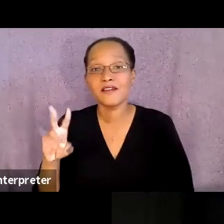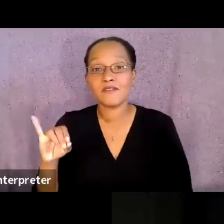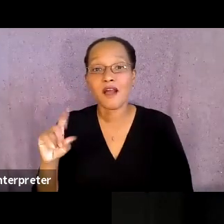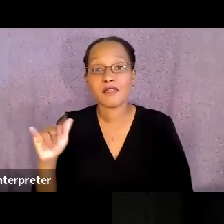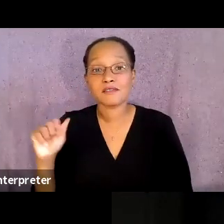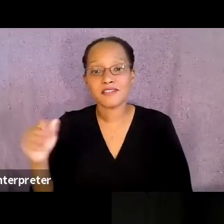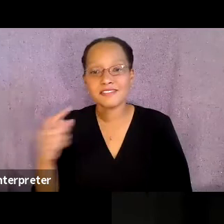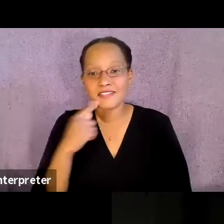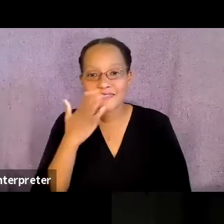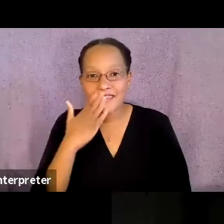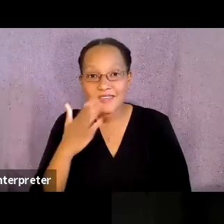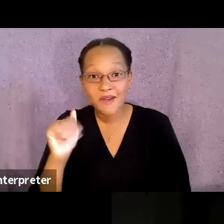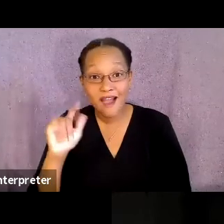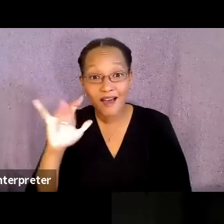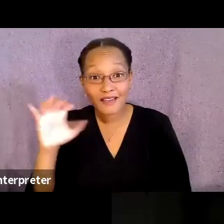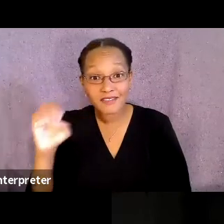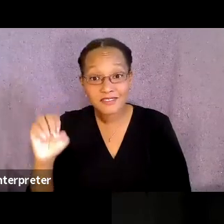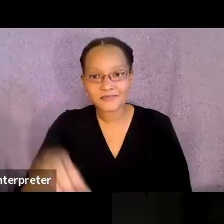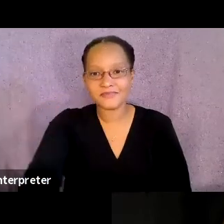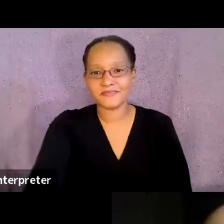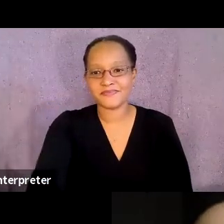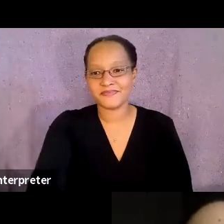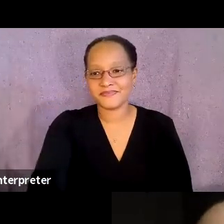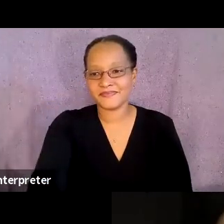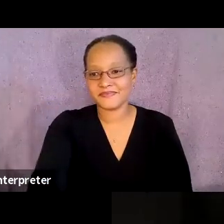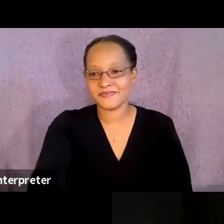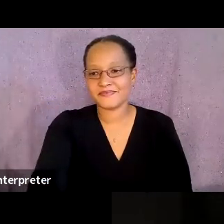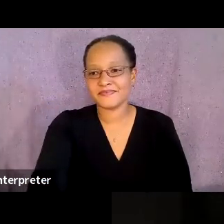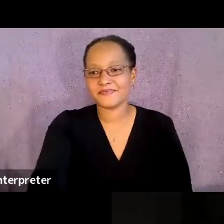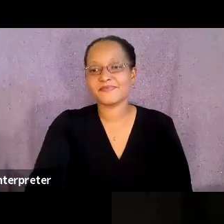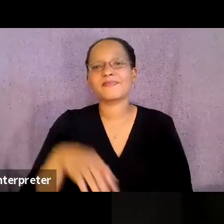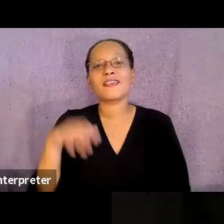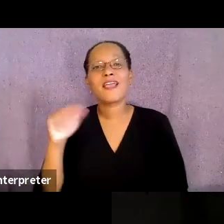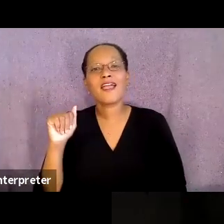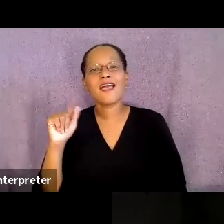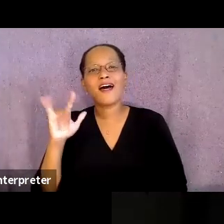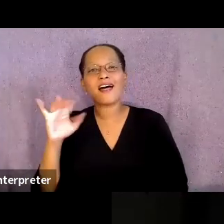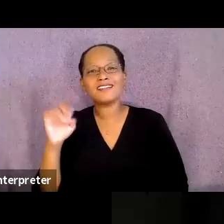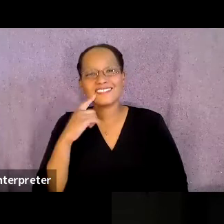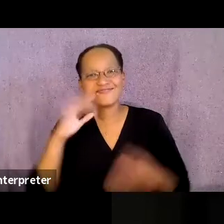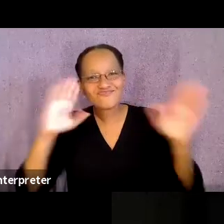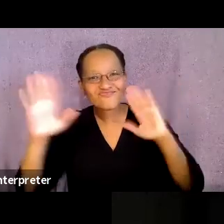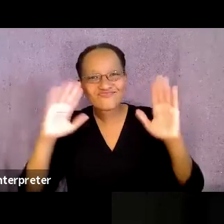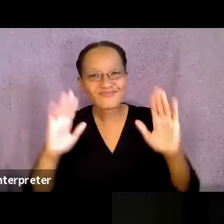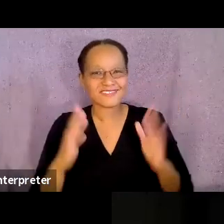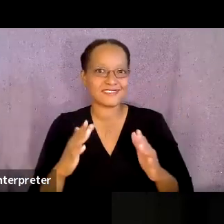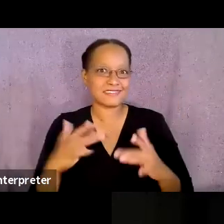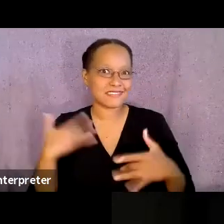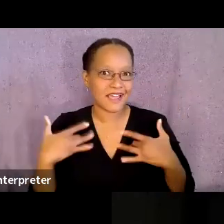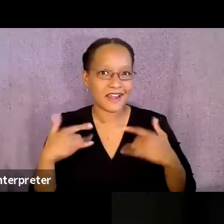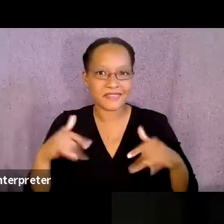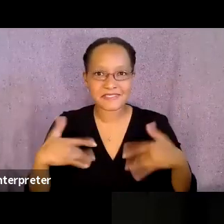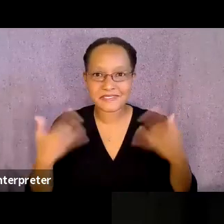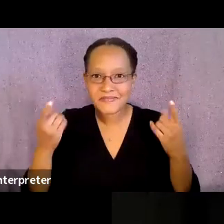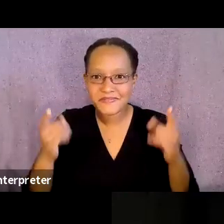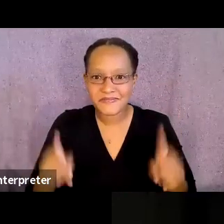Alice? Hey, everybody. What a great event. I have just, this is